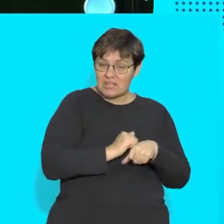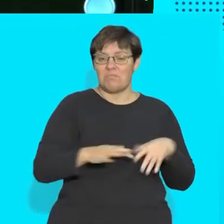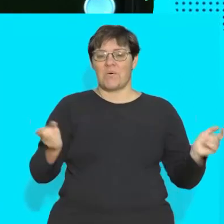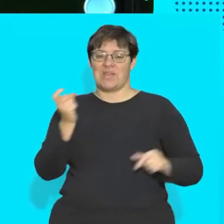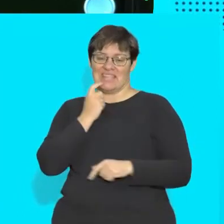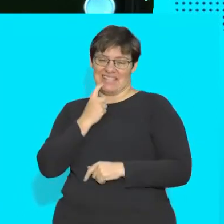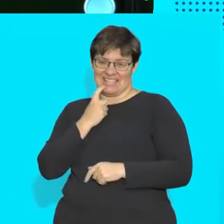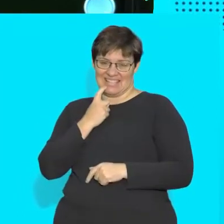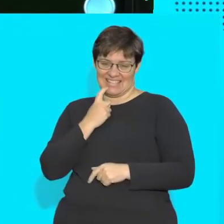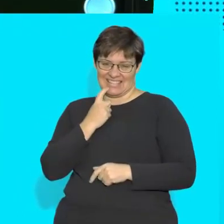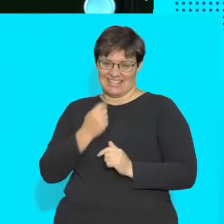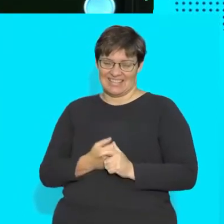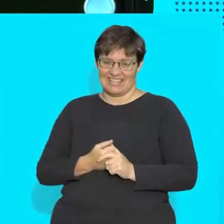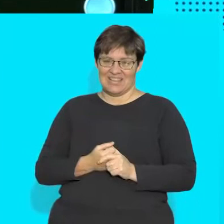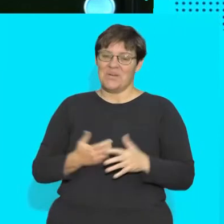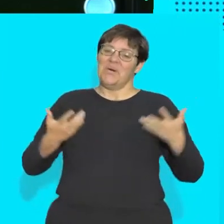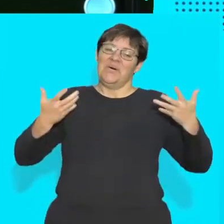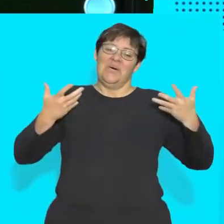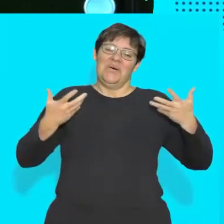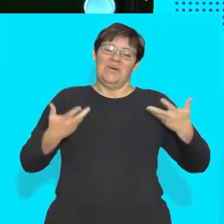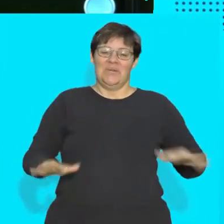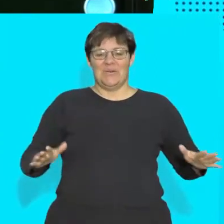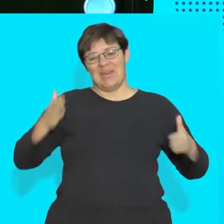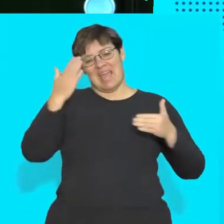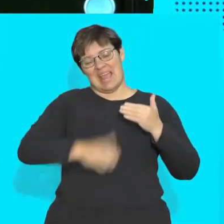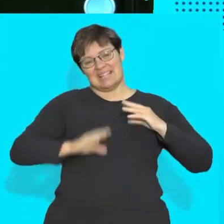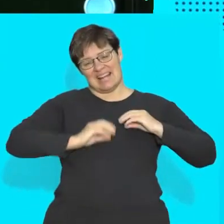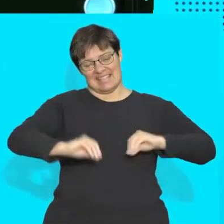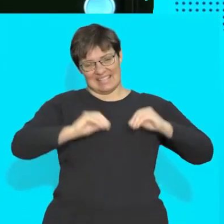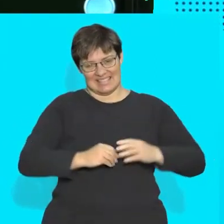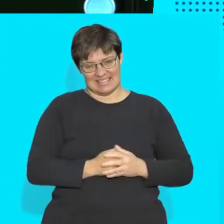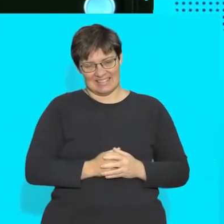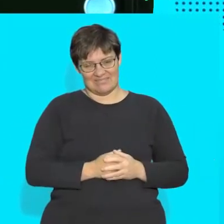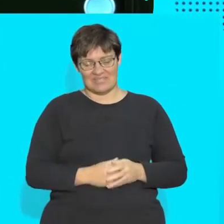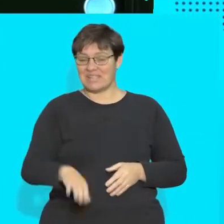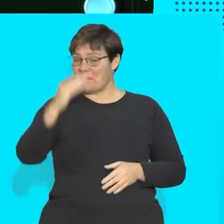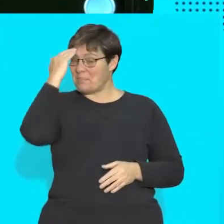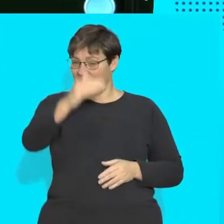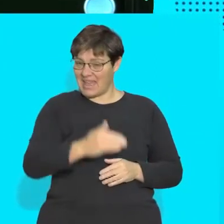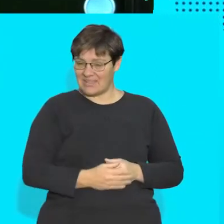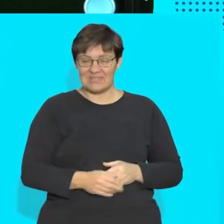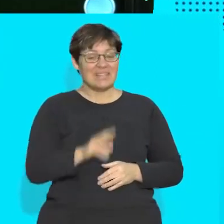the easier this becomes. We've come to the end of this lesson, so